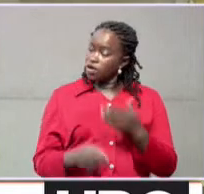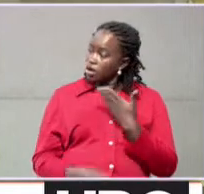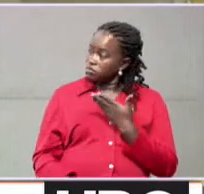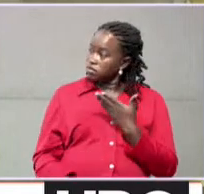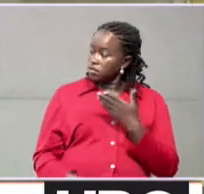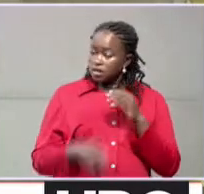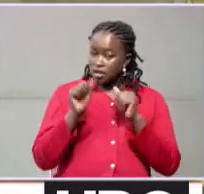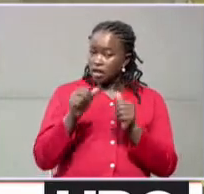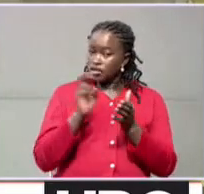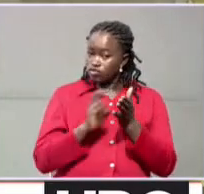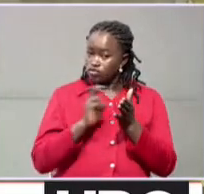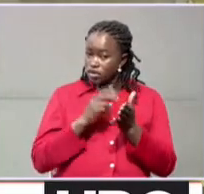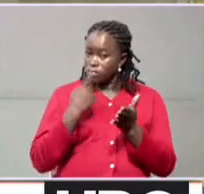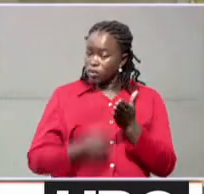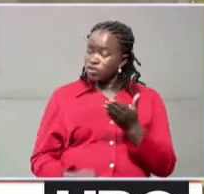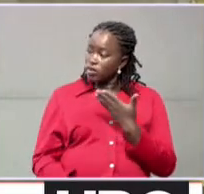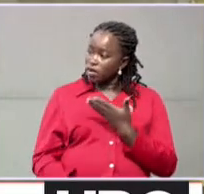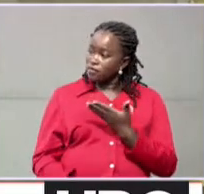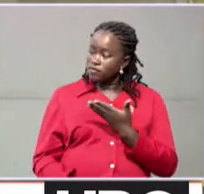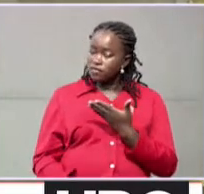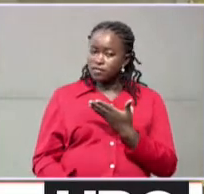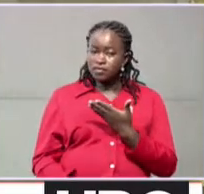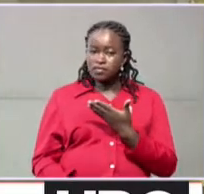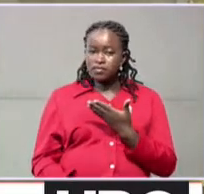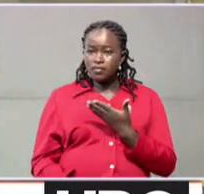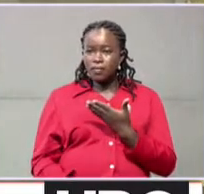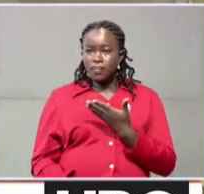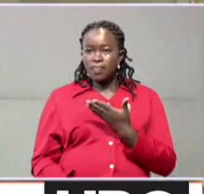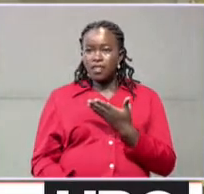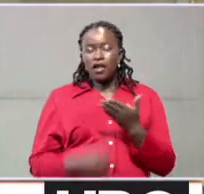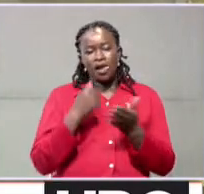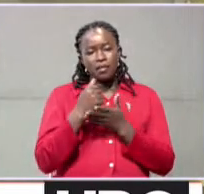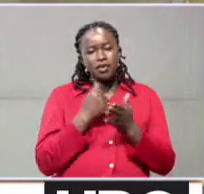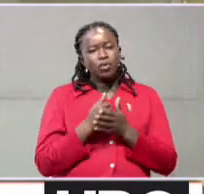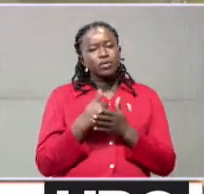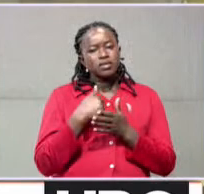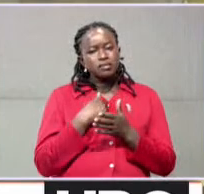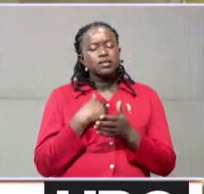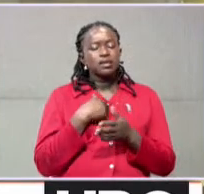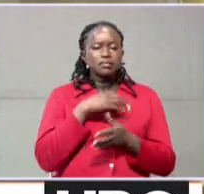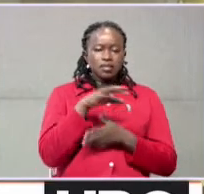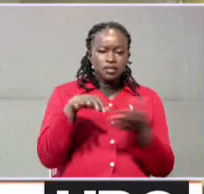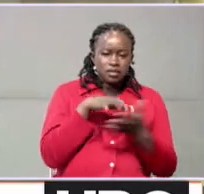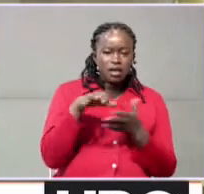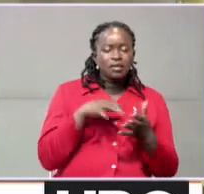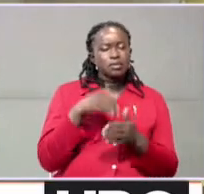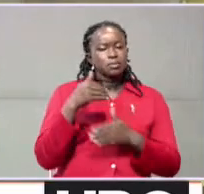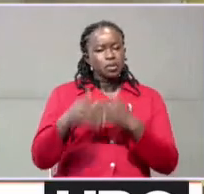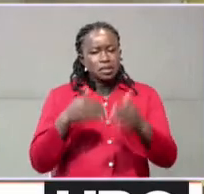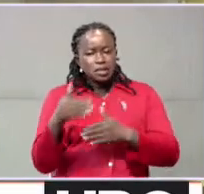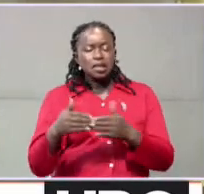read it for us what do you have because you say i'm disturbed with procedure procedure